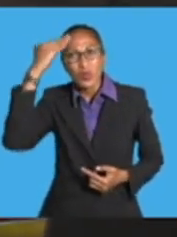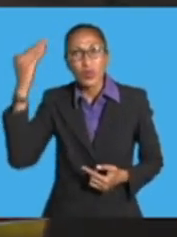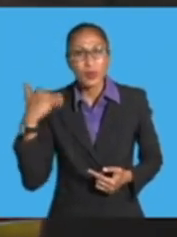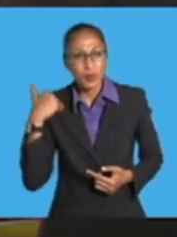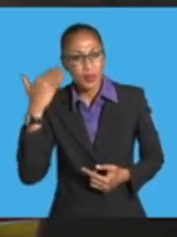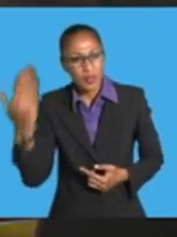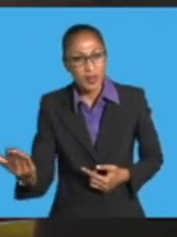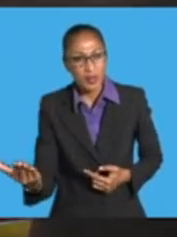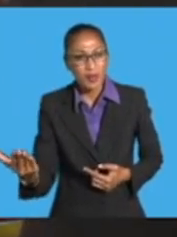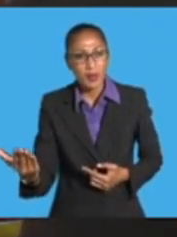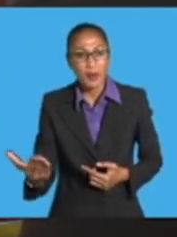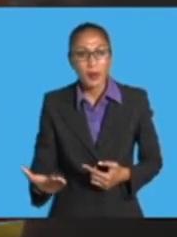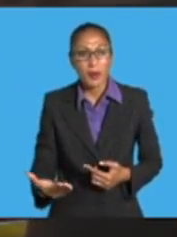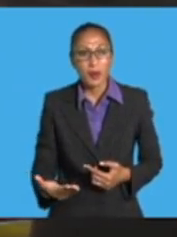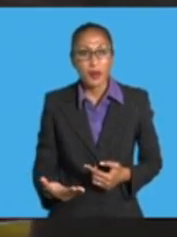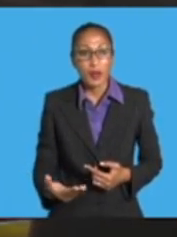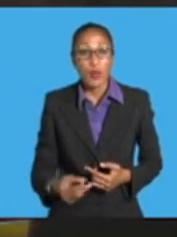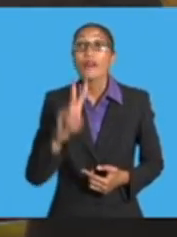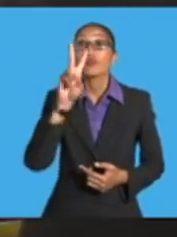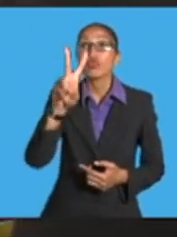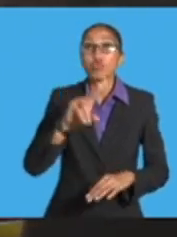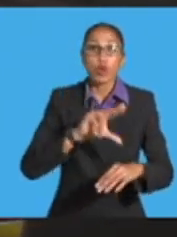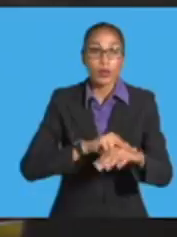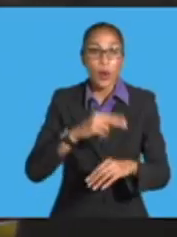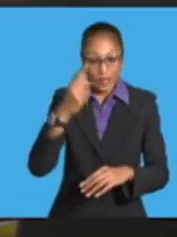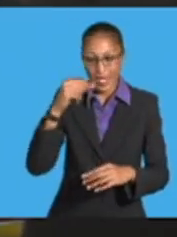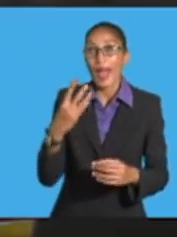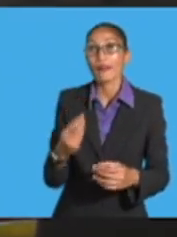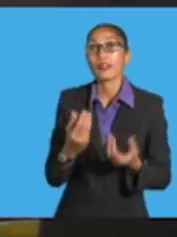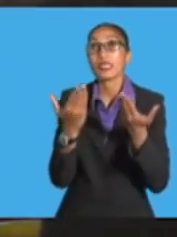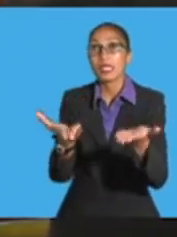honorable opposition members, we have 2 doctors here, we can ease your pain.